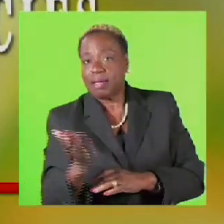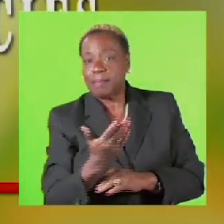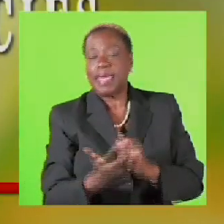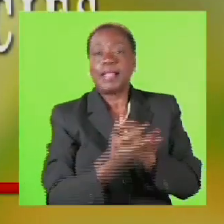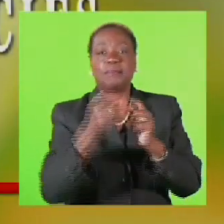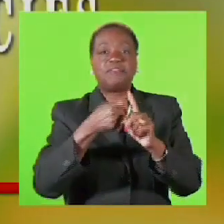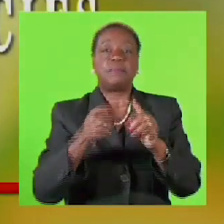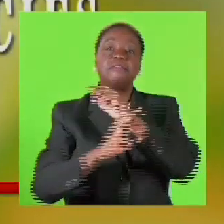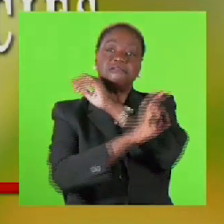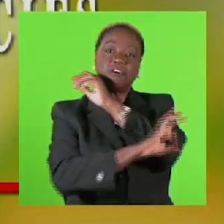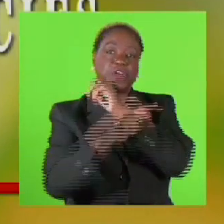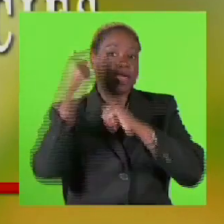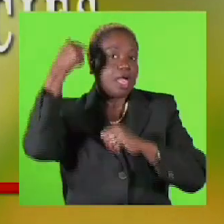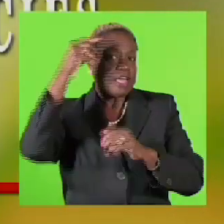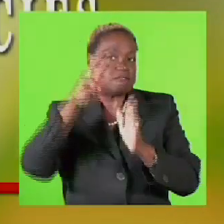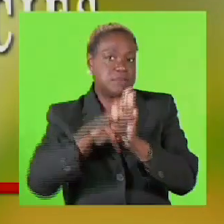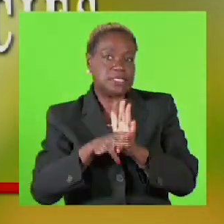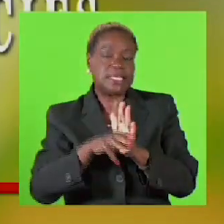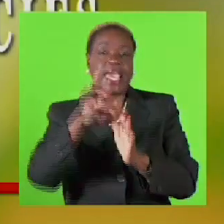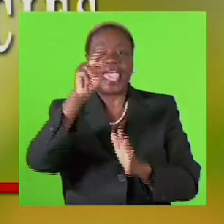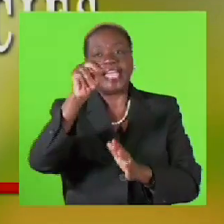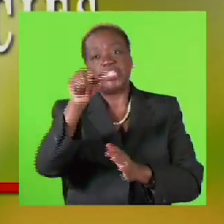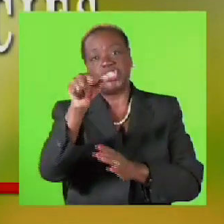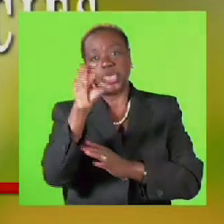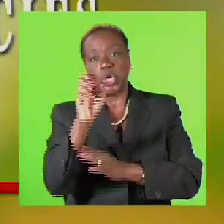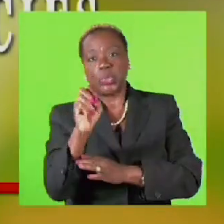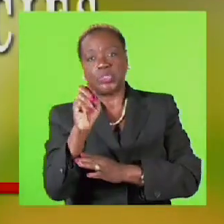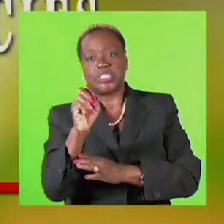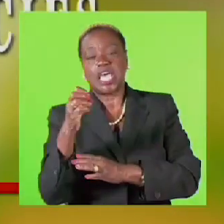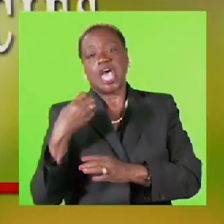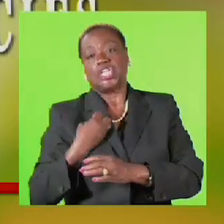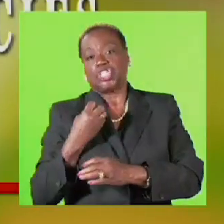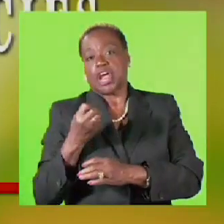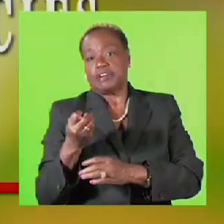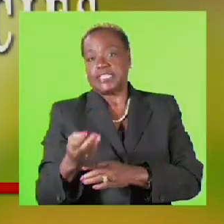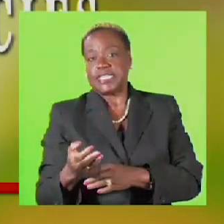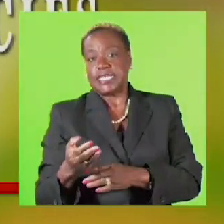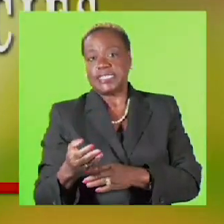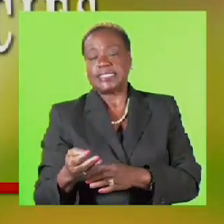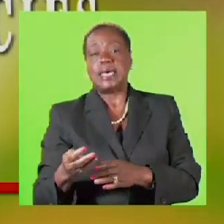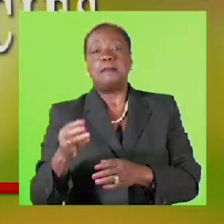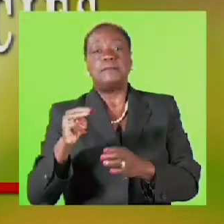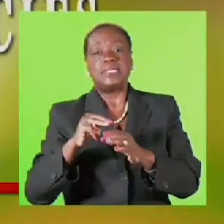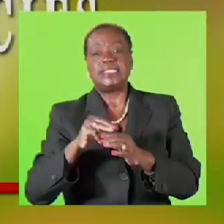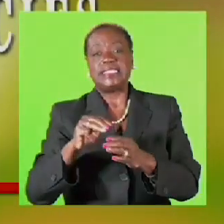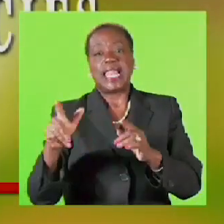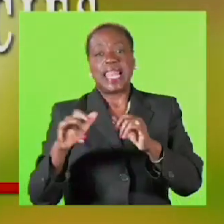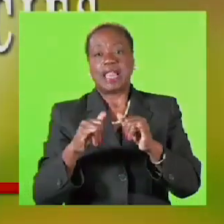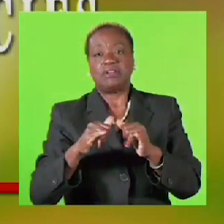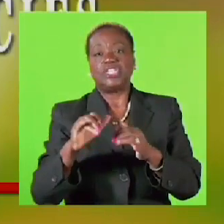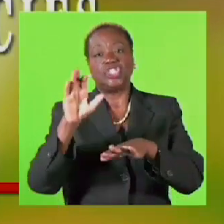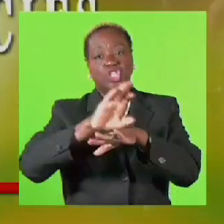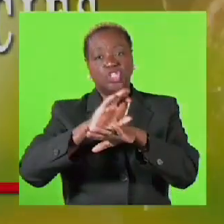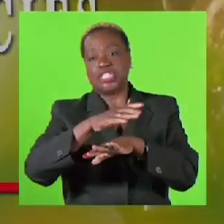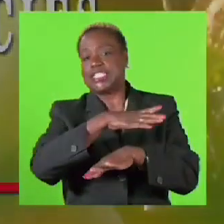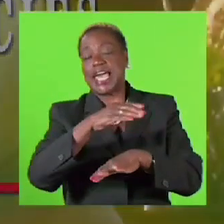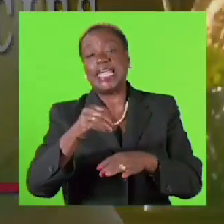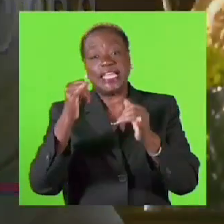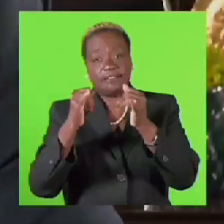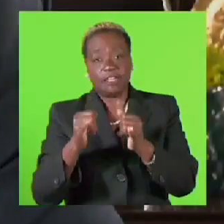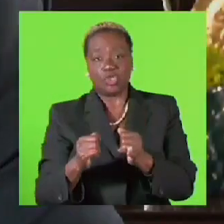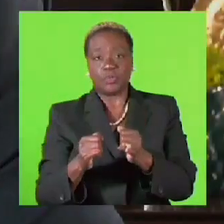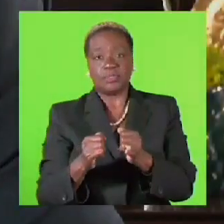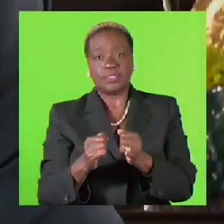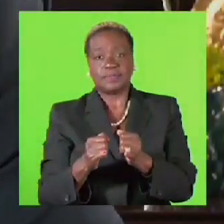NGOs, charities, multilateral agencies, churches, and individuals. Our